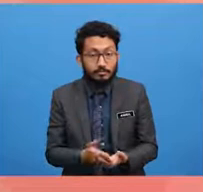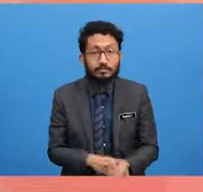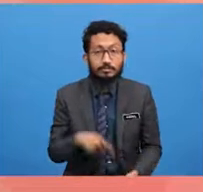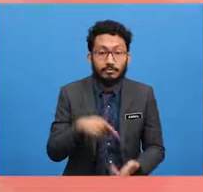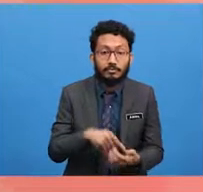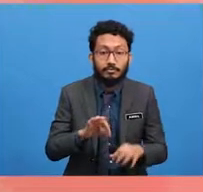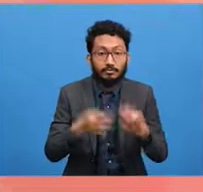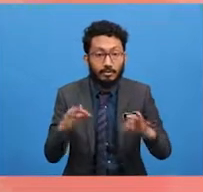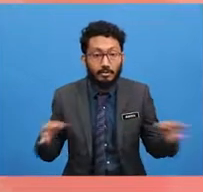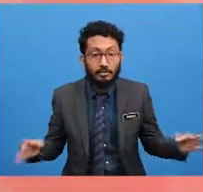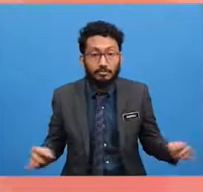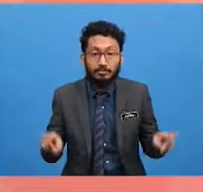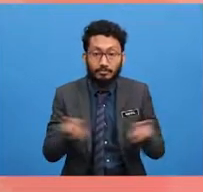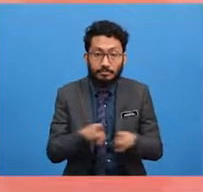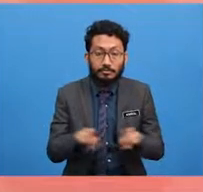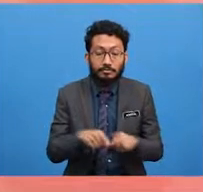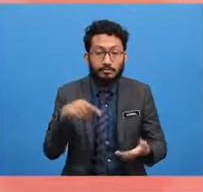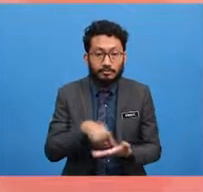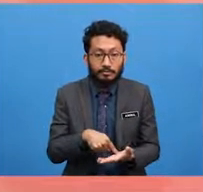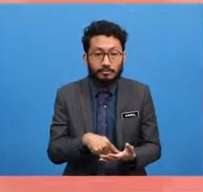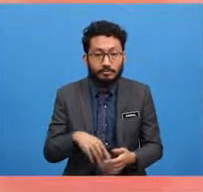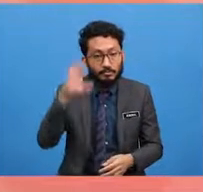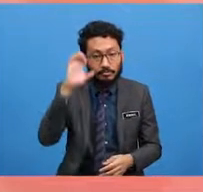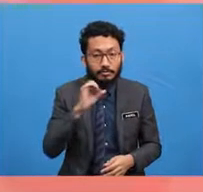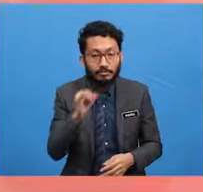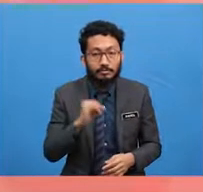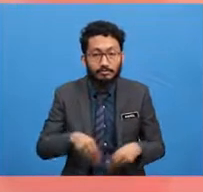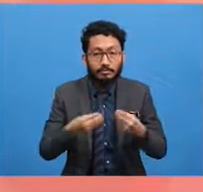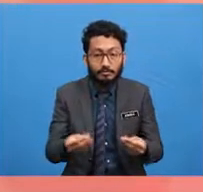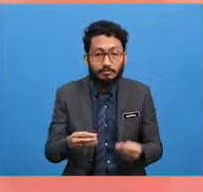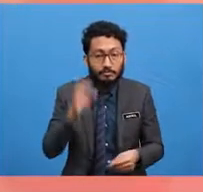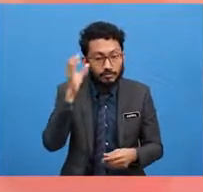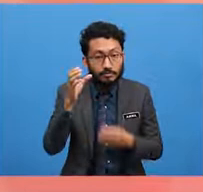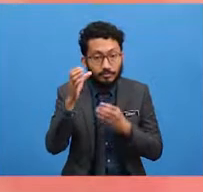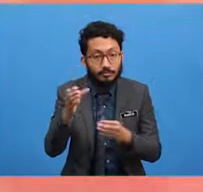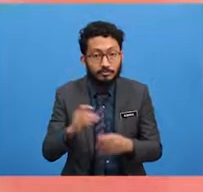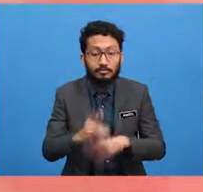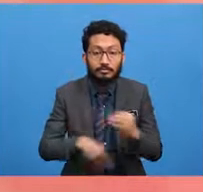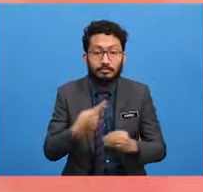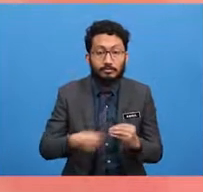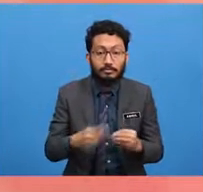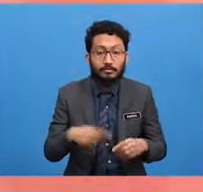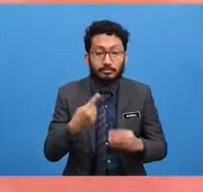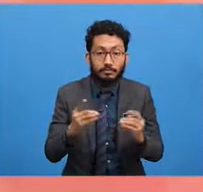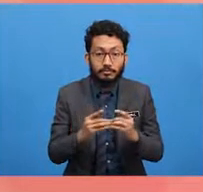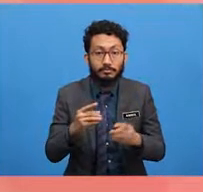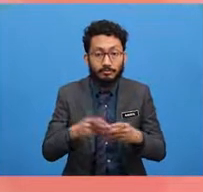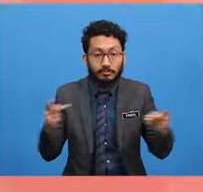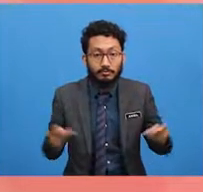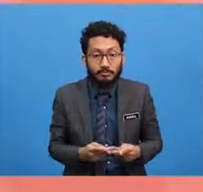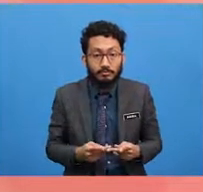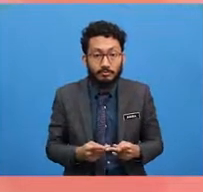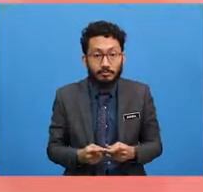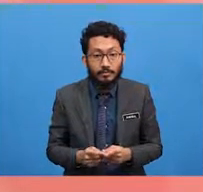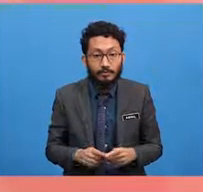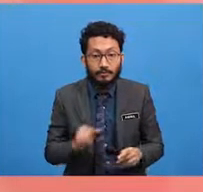sentence corresponds with this. He is giving suggestion regarding the meeting place. I'm